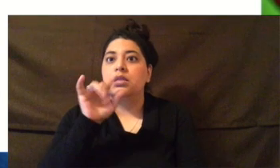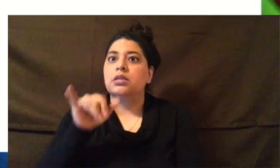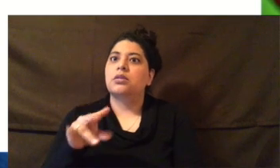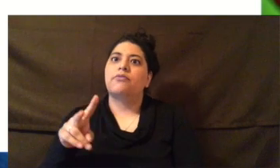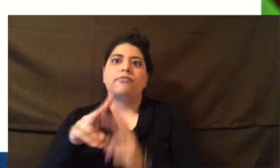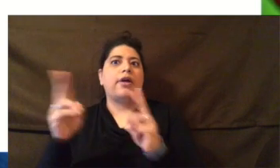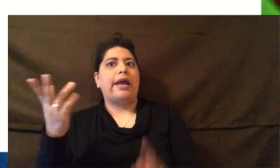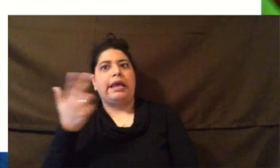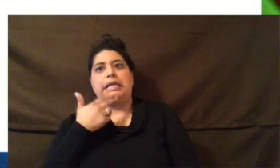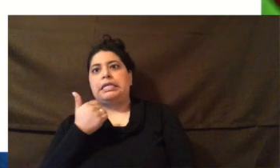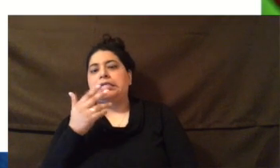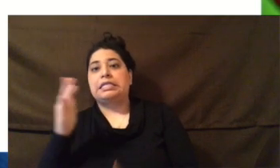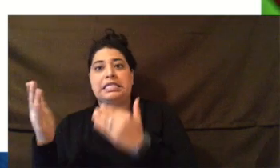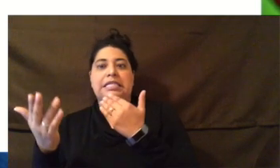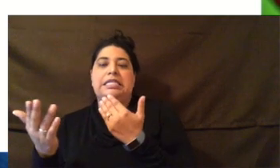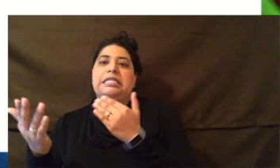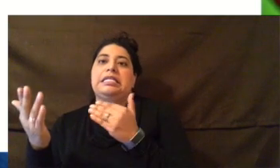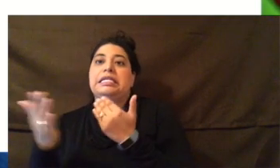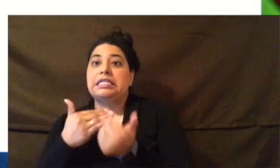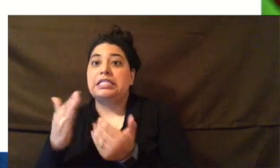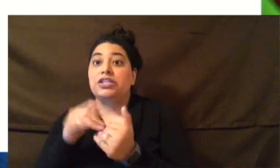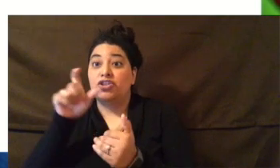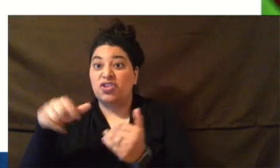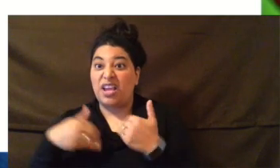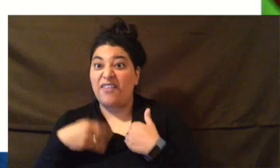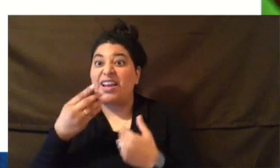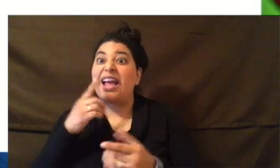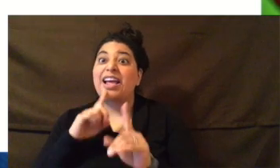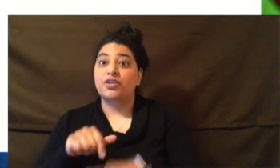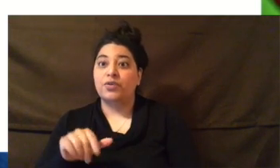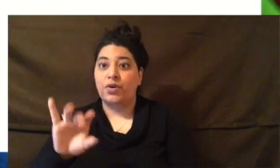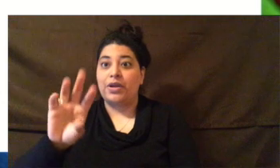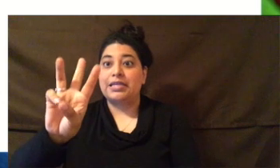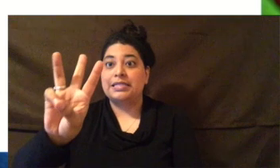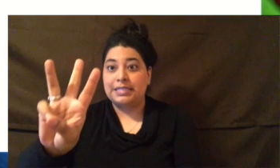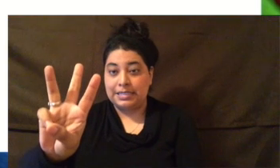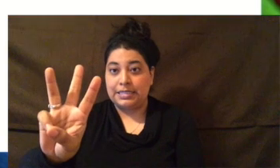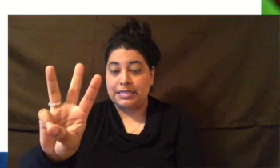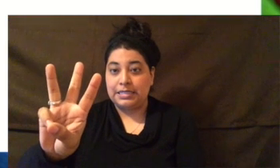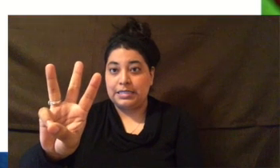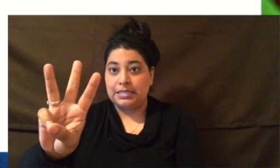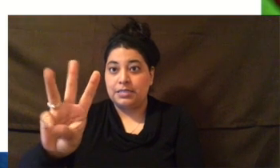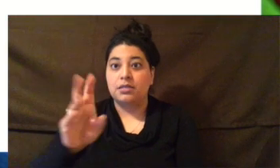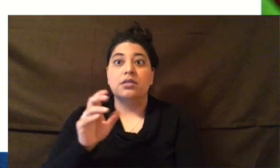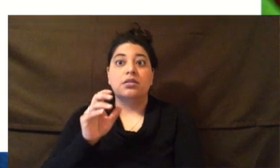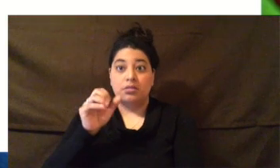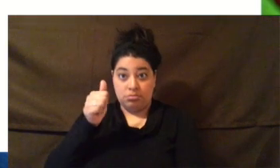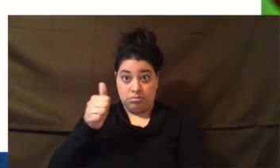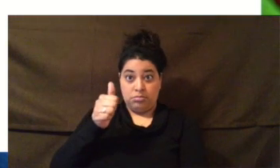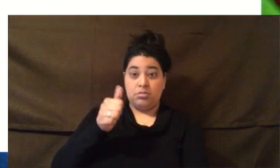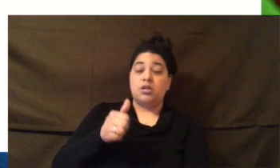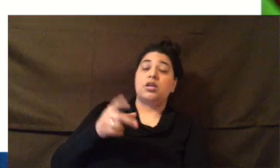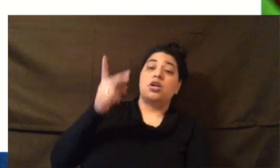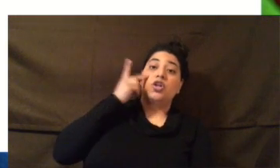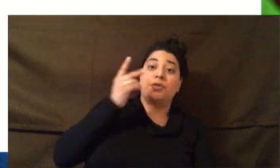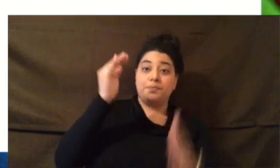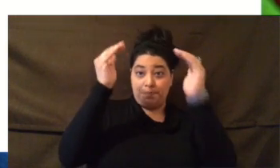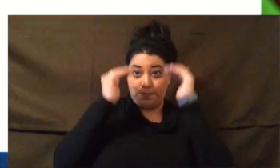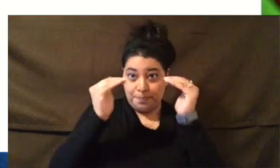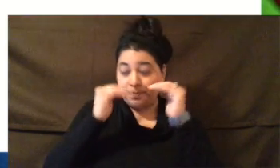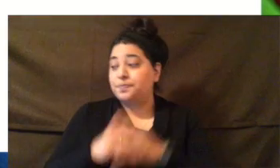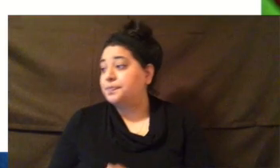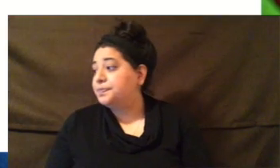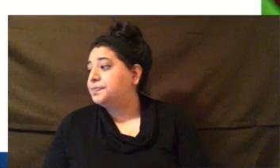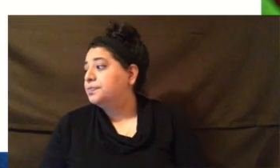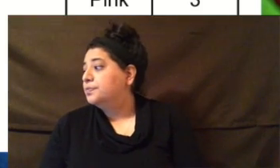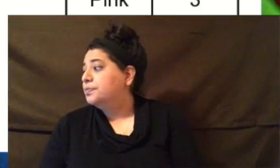8. This one's super easy. You should get an answer of 6. Okay? Let's look at the next